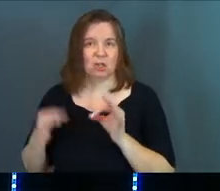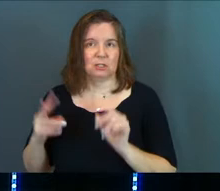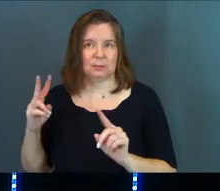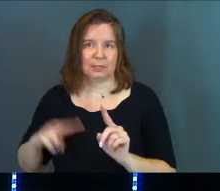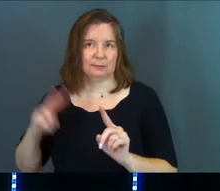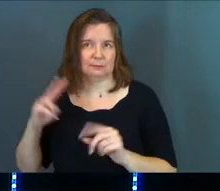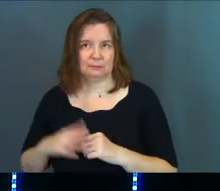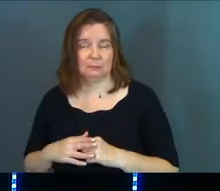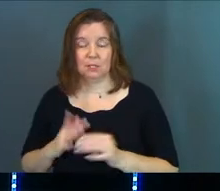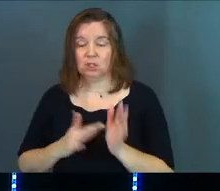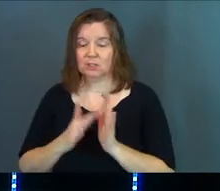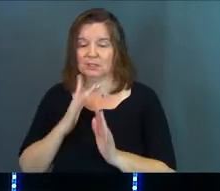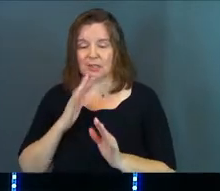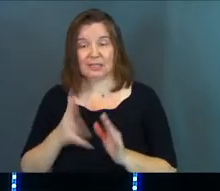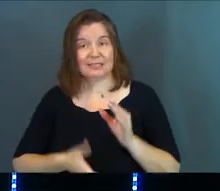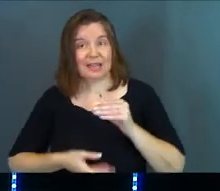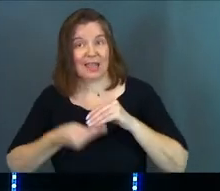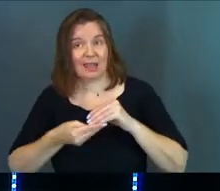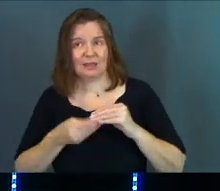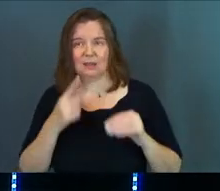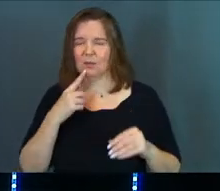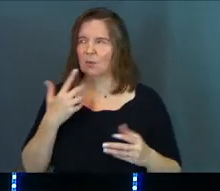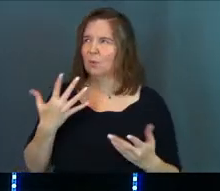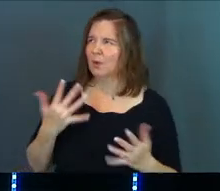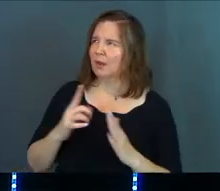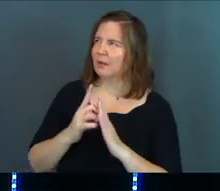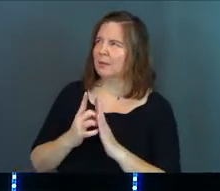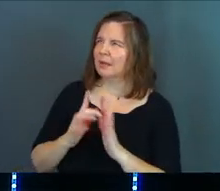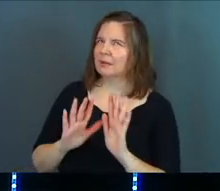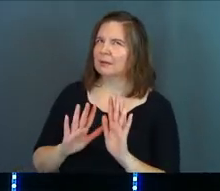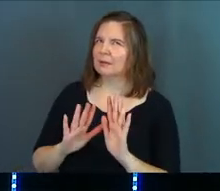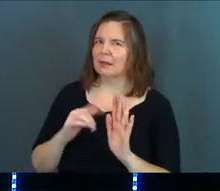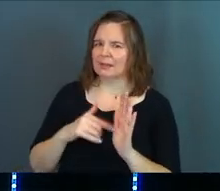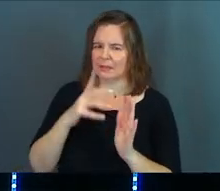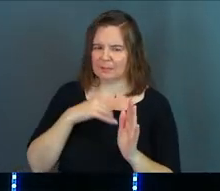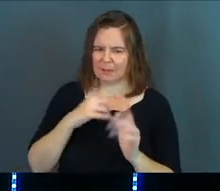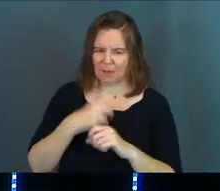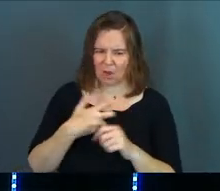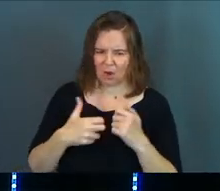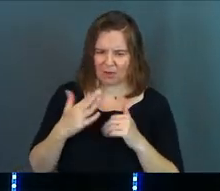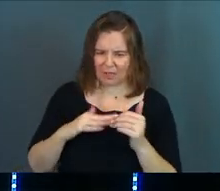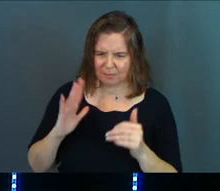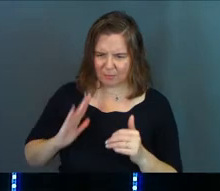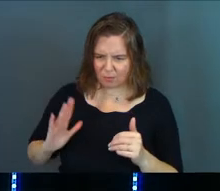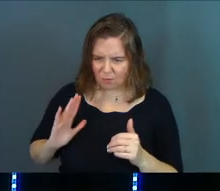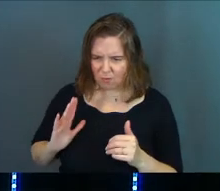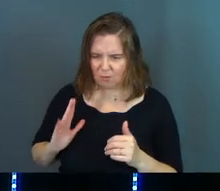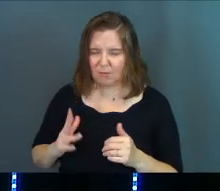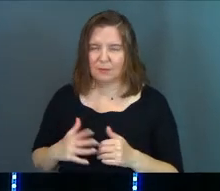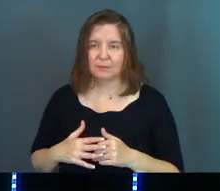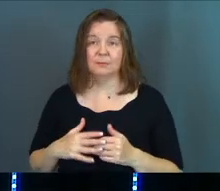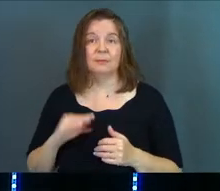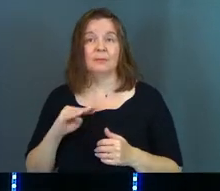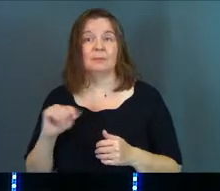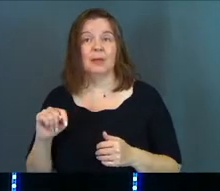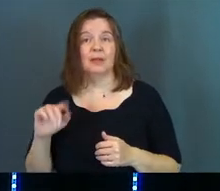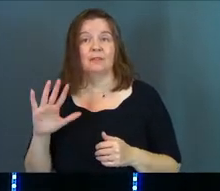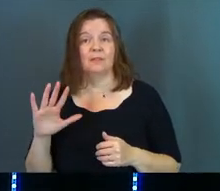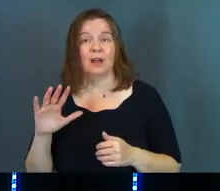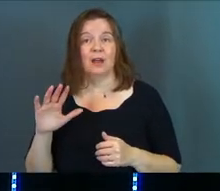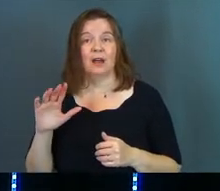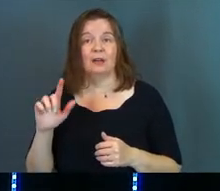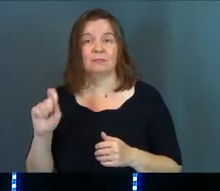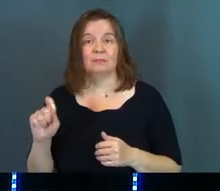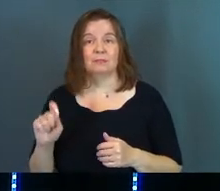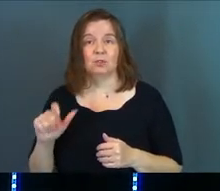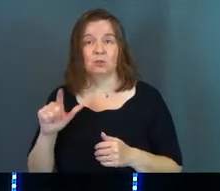judgment. Jesus is adding on. If you're sitting there, you're like, wait a minute. You know what I mean? This guy's making it harder than it was supposed to be. Matthew 5, 27 through